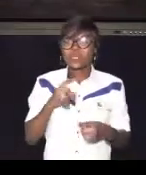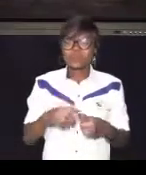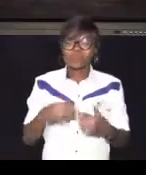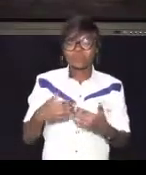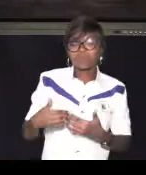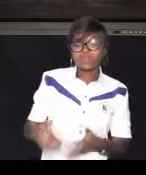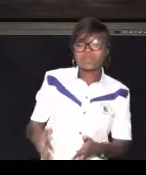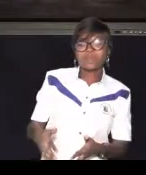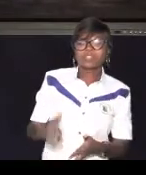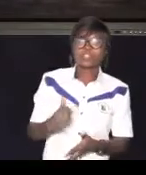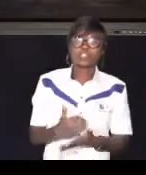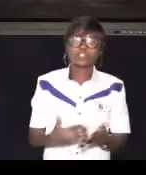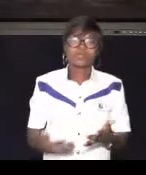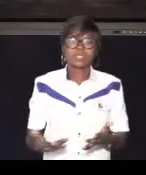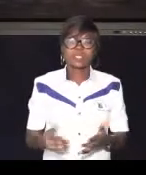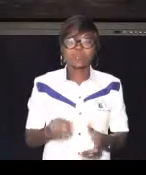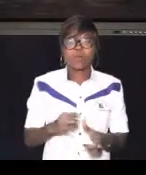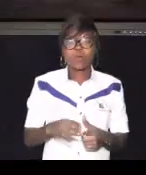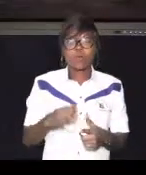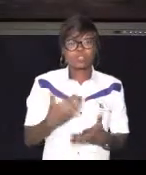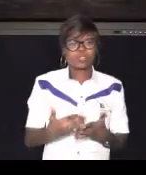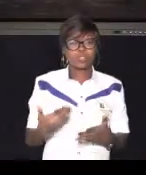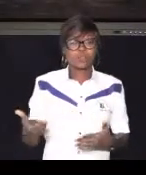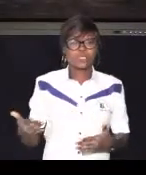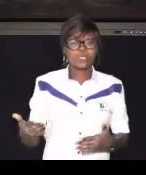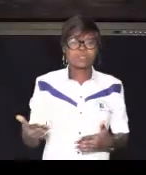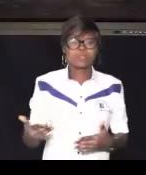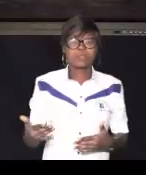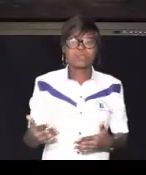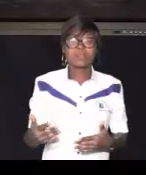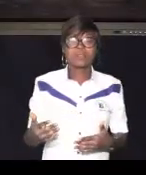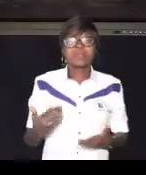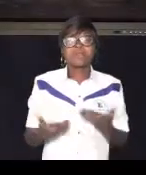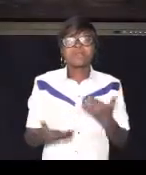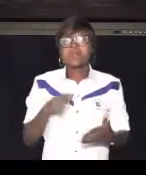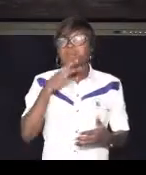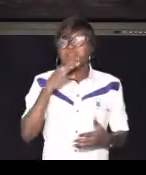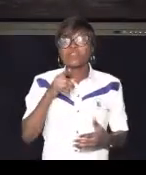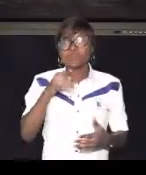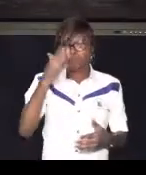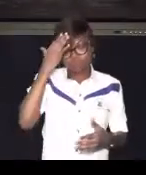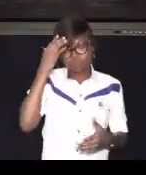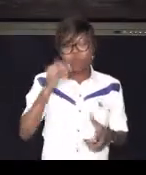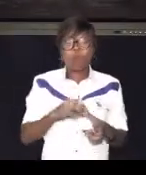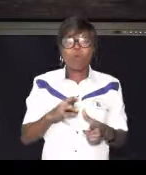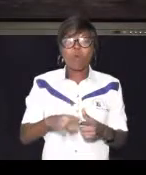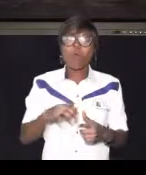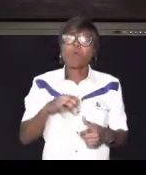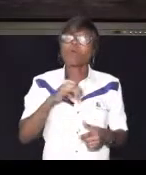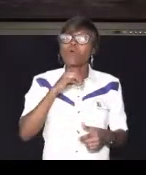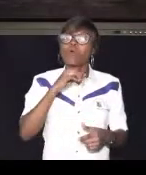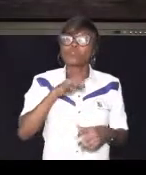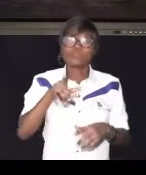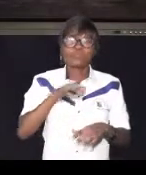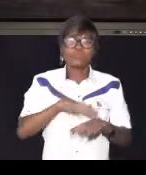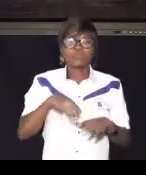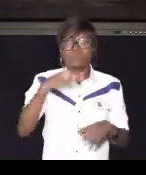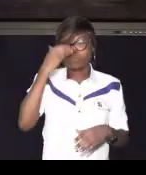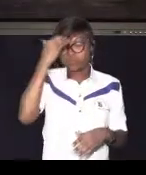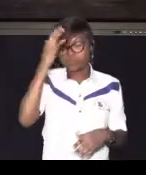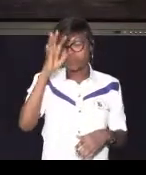are leaving out or excluding someone or something, either intentionally or